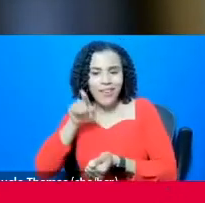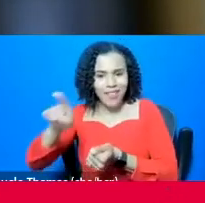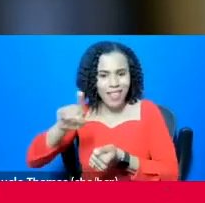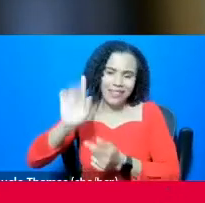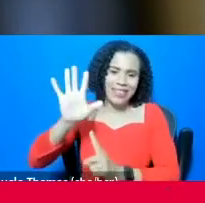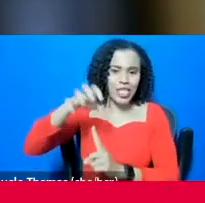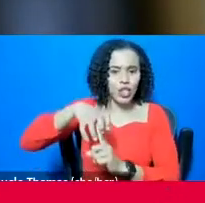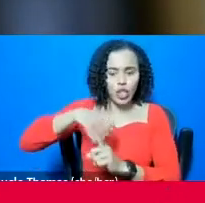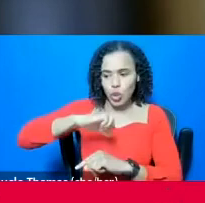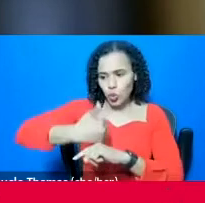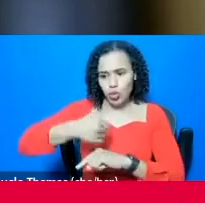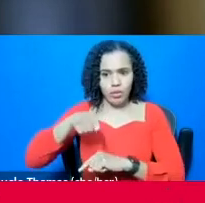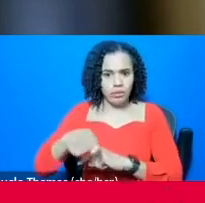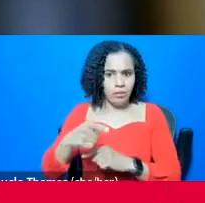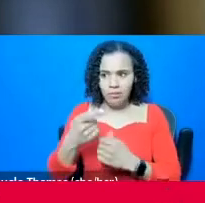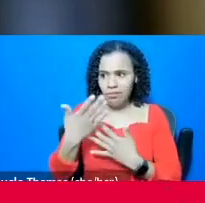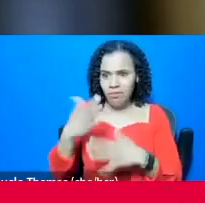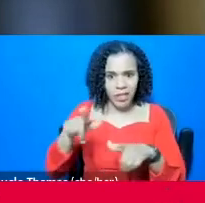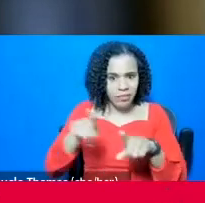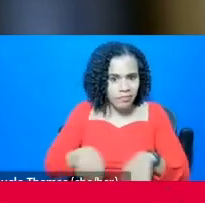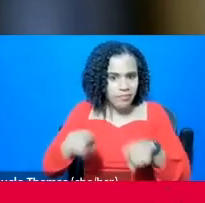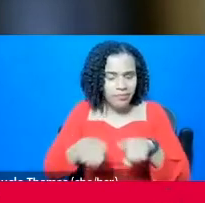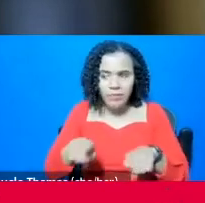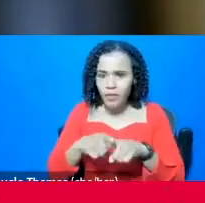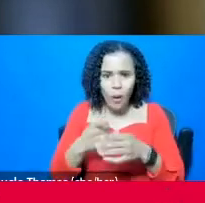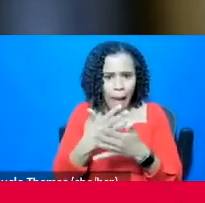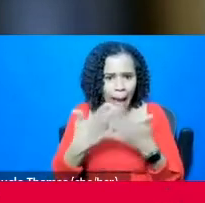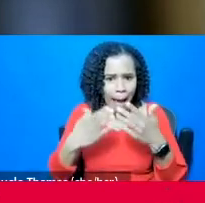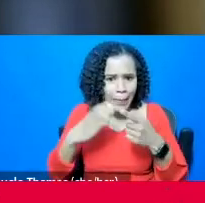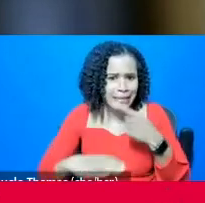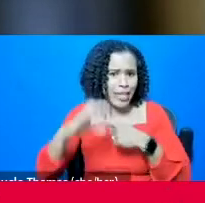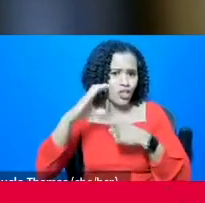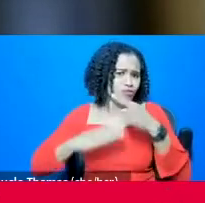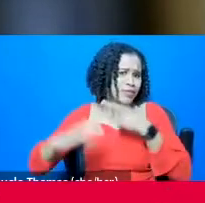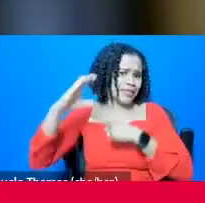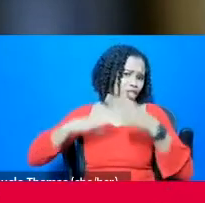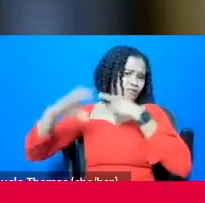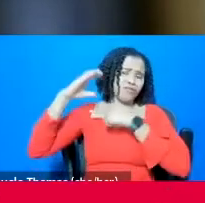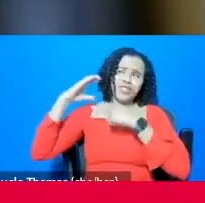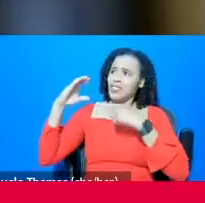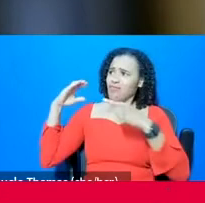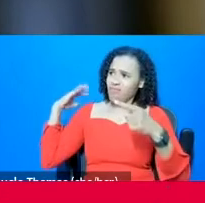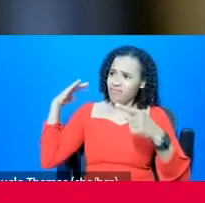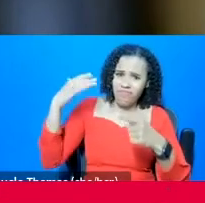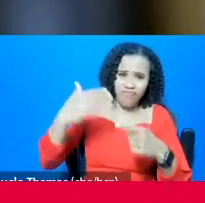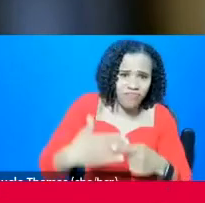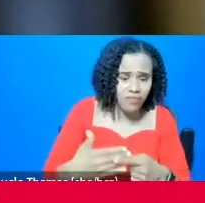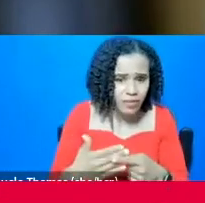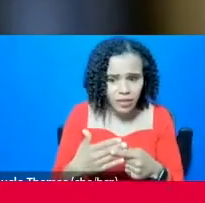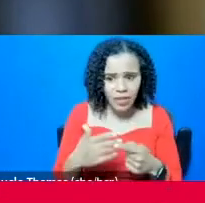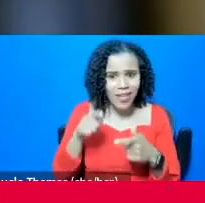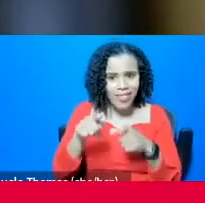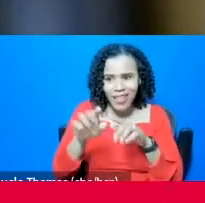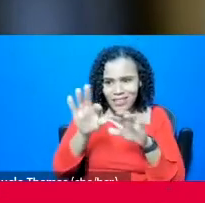for centuries that has had an original purpose to benefit a select group of people in society. And in